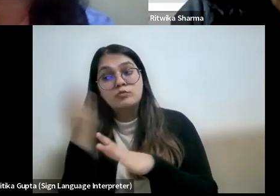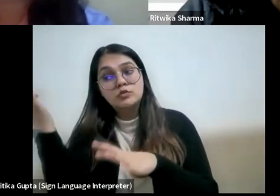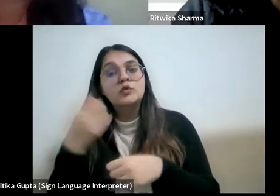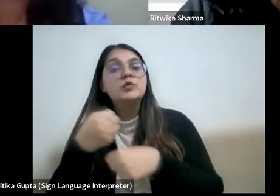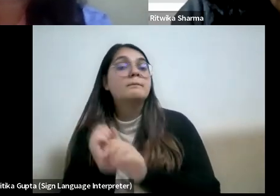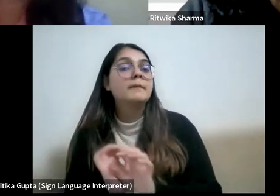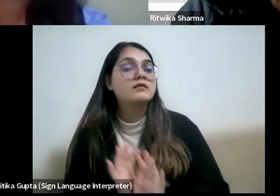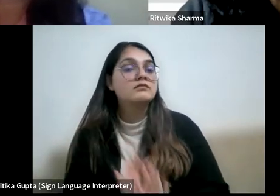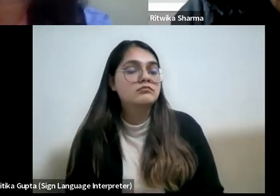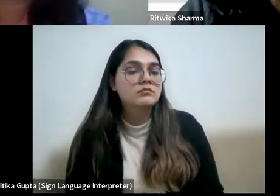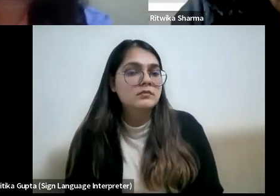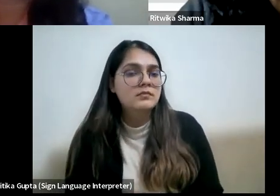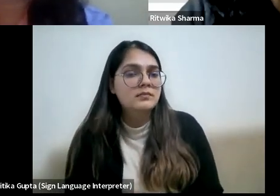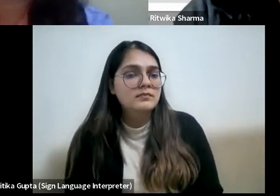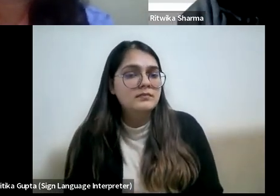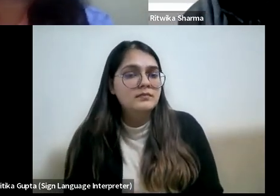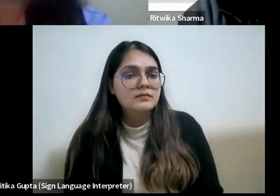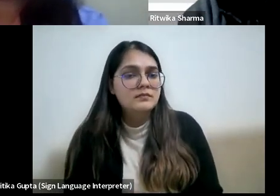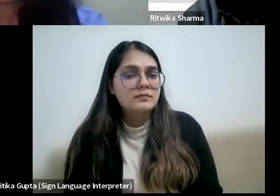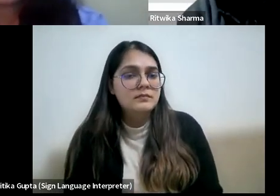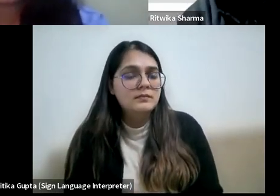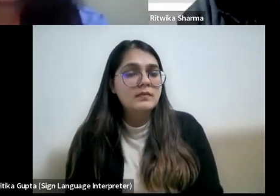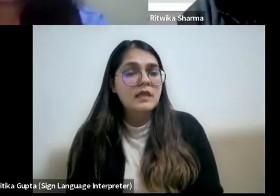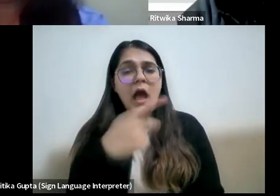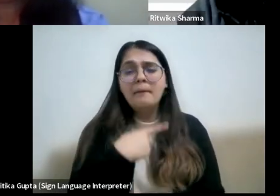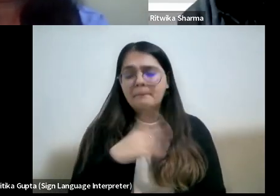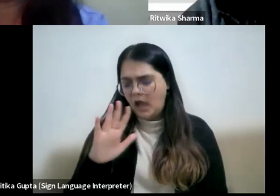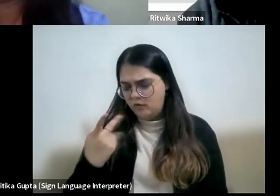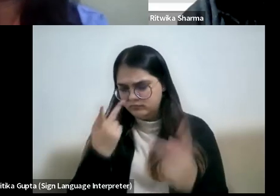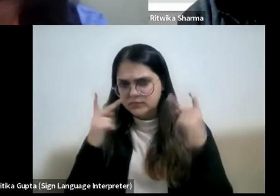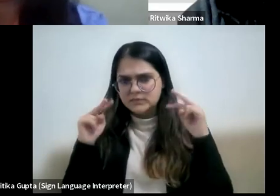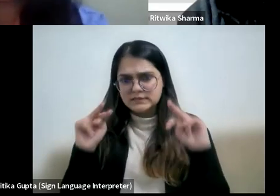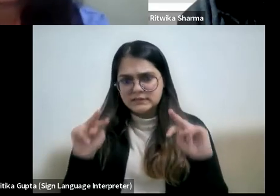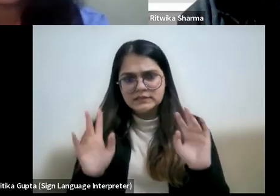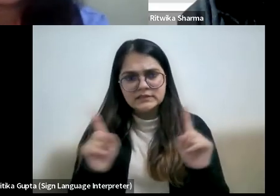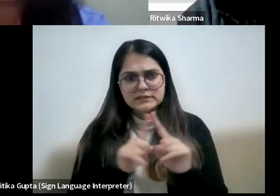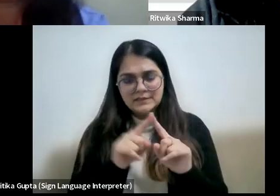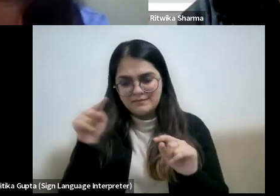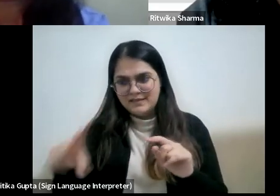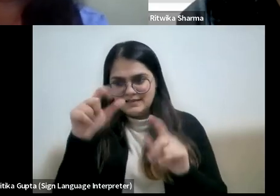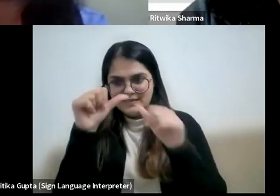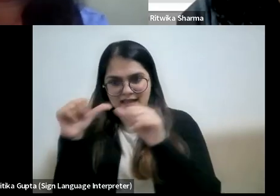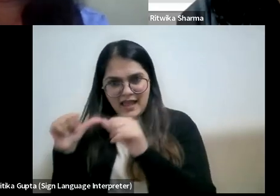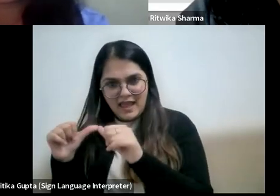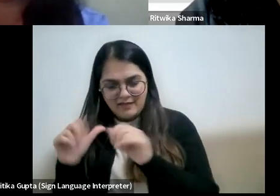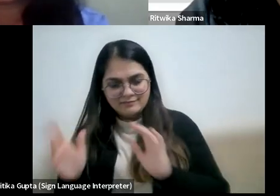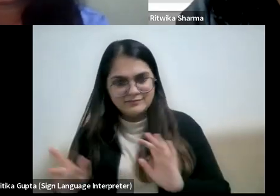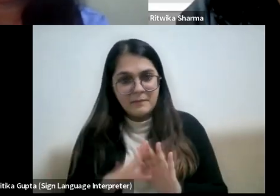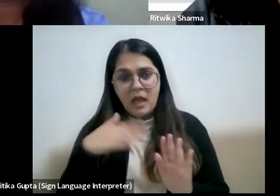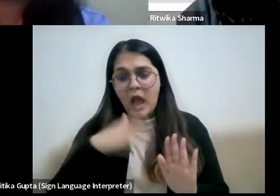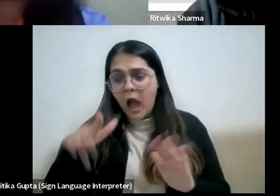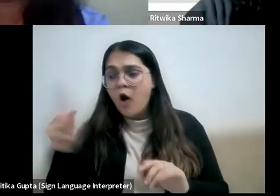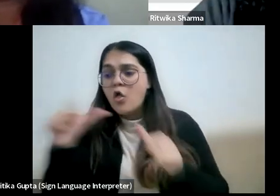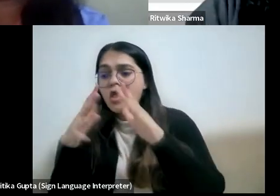talking about, we are looking at aspects of citizenship in terms of how they understand the